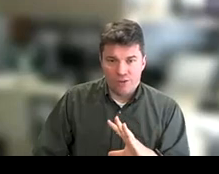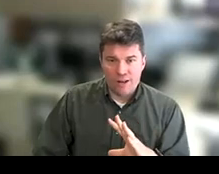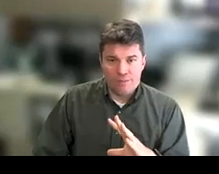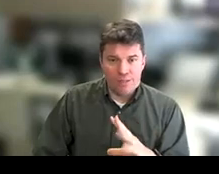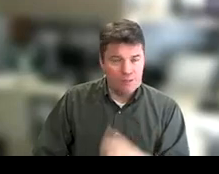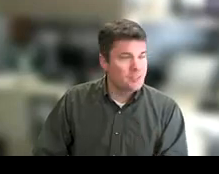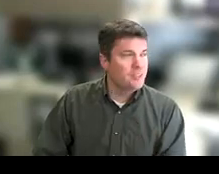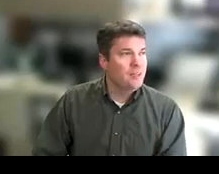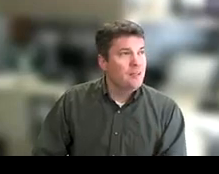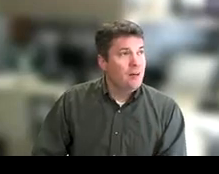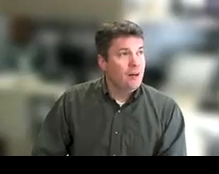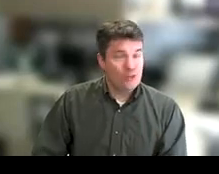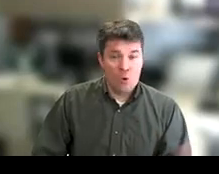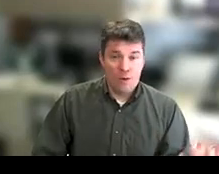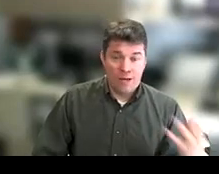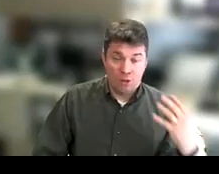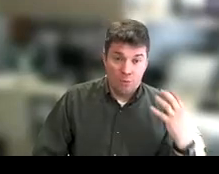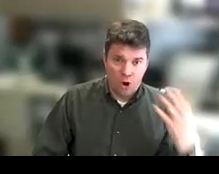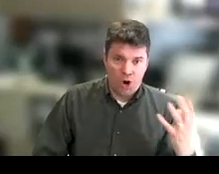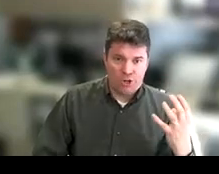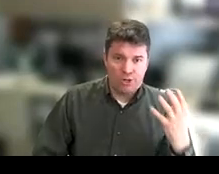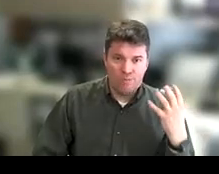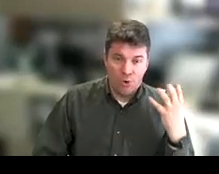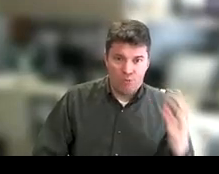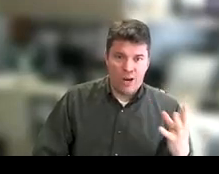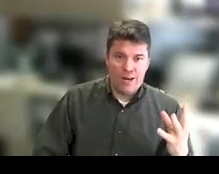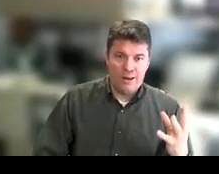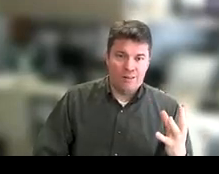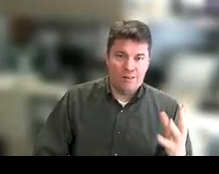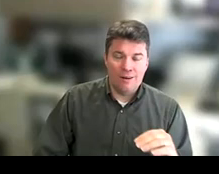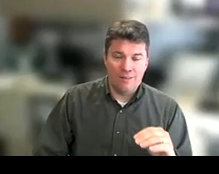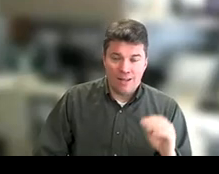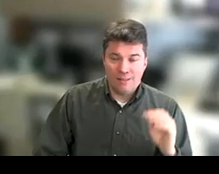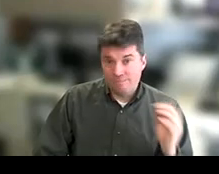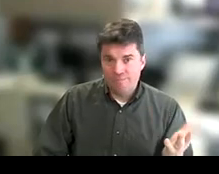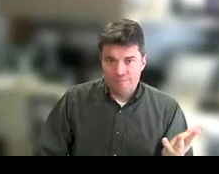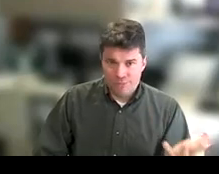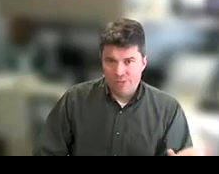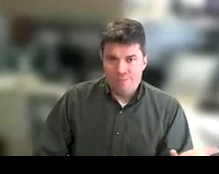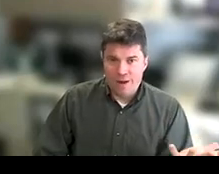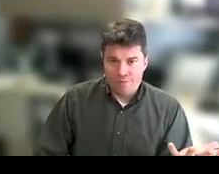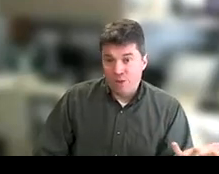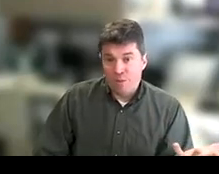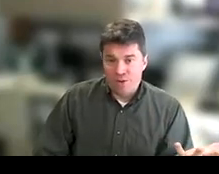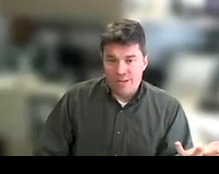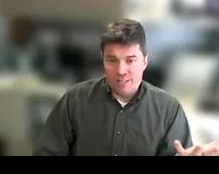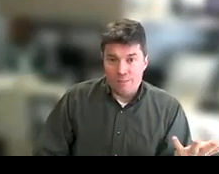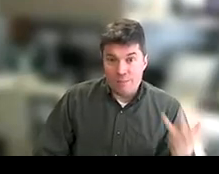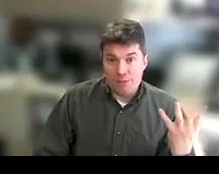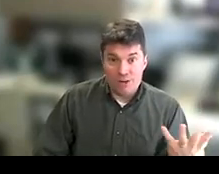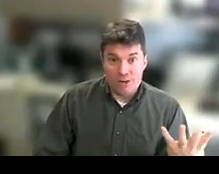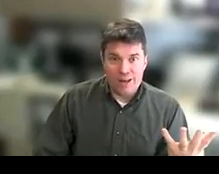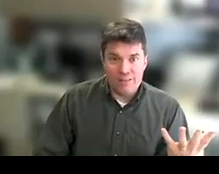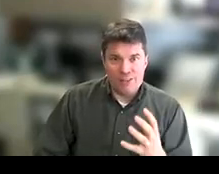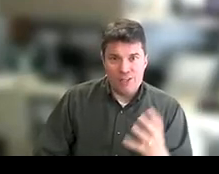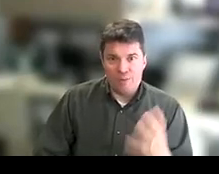regular conventional light bulbs. Strobe lights are more harsh and more bright. That just for the main reasons